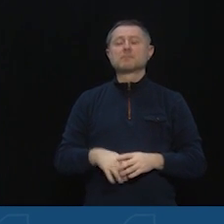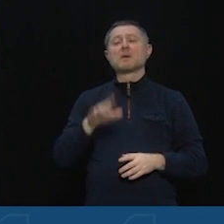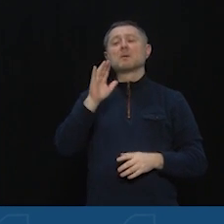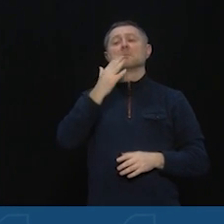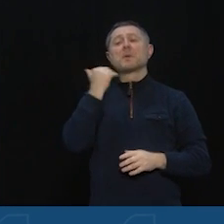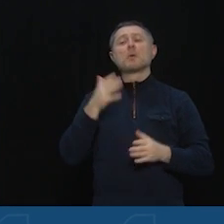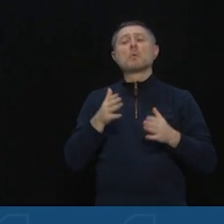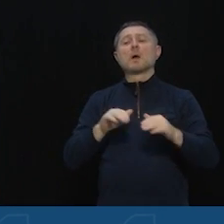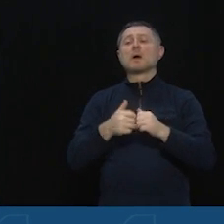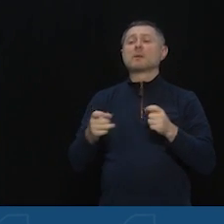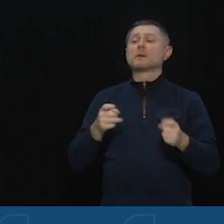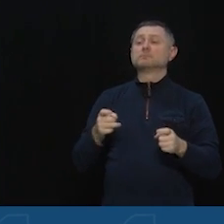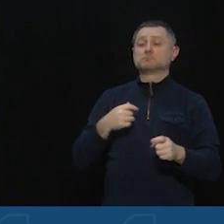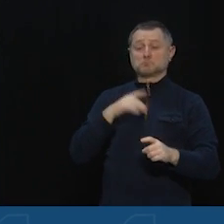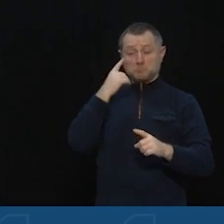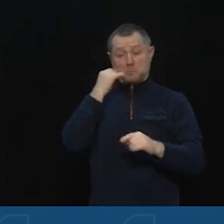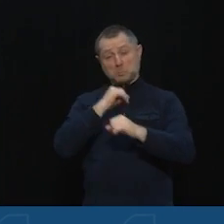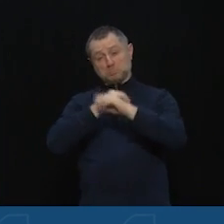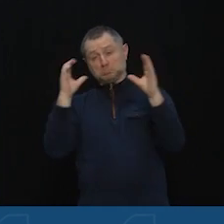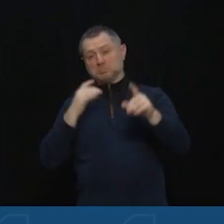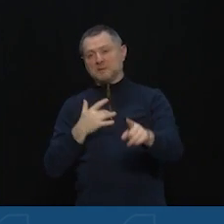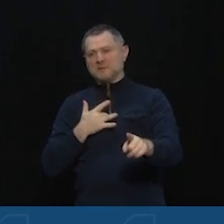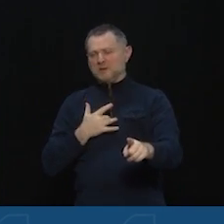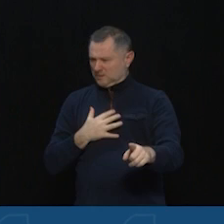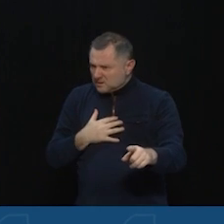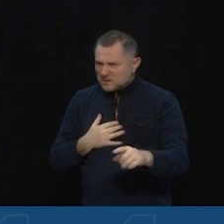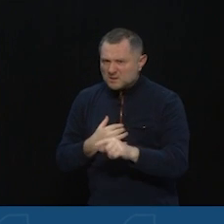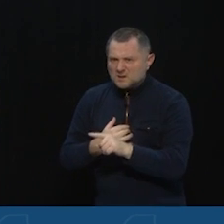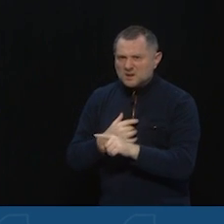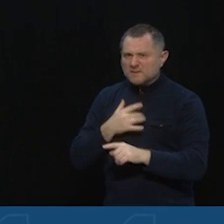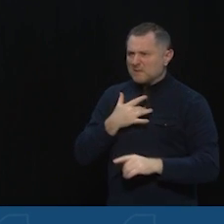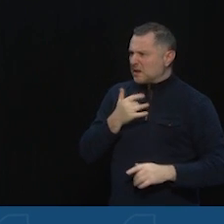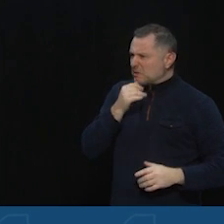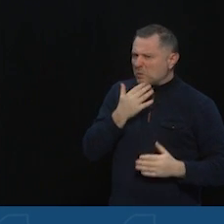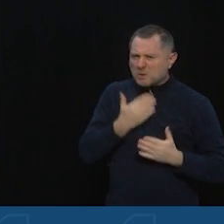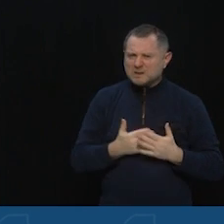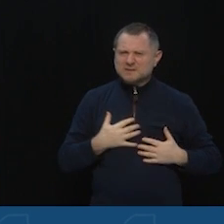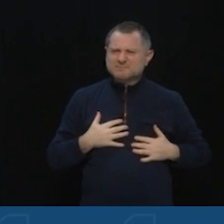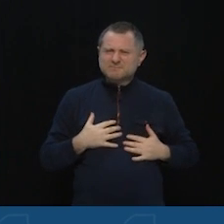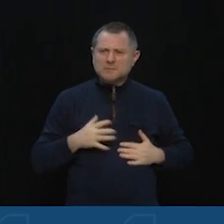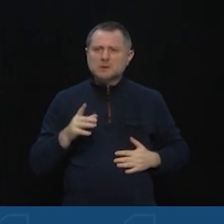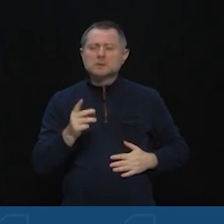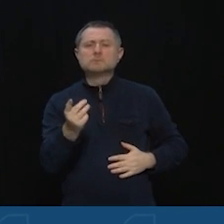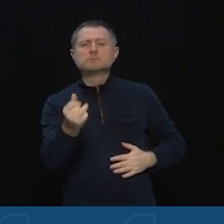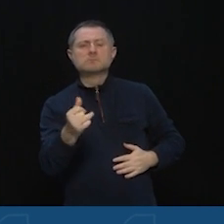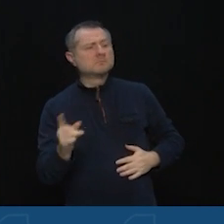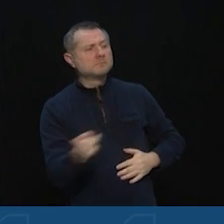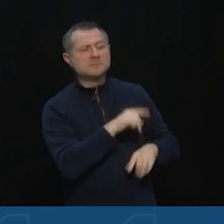symptoms at all, just get tested immediately. That's how we can stop it from spreading. You